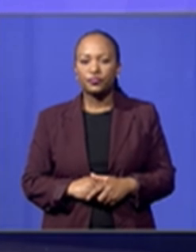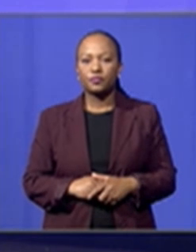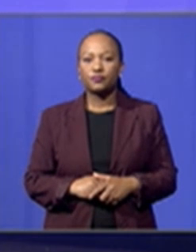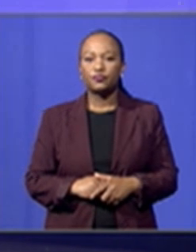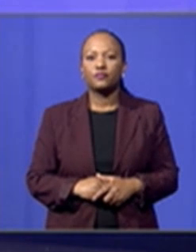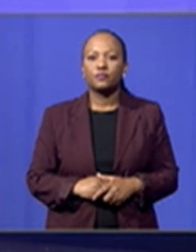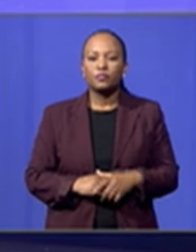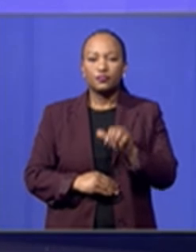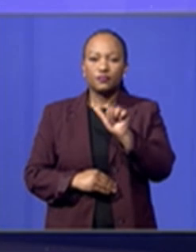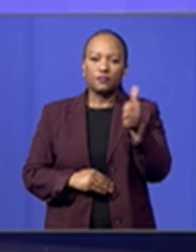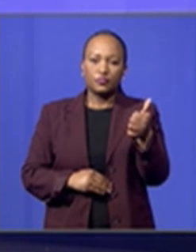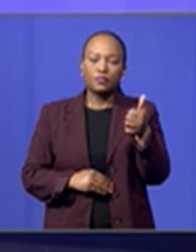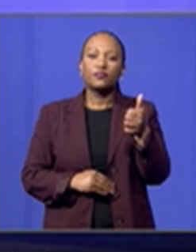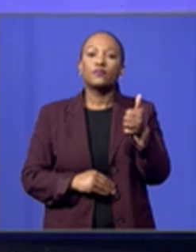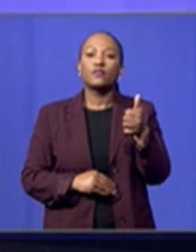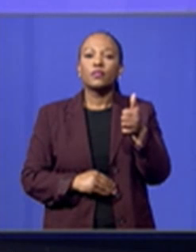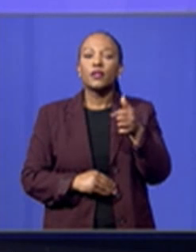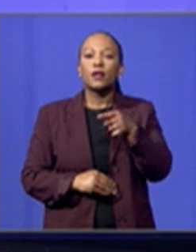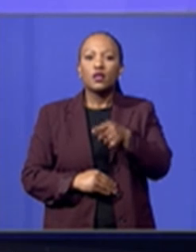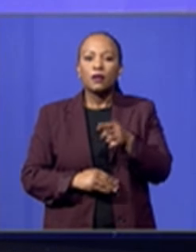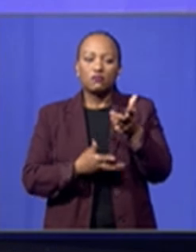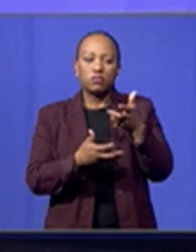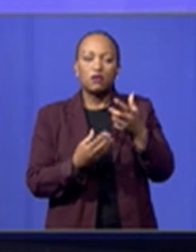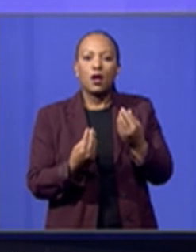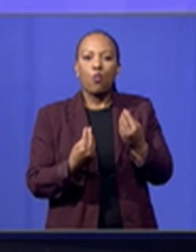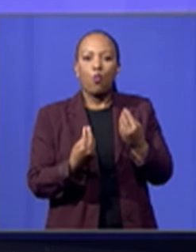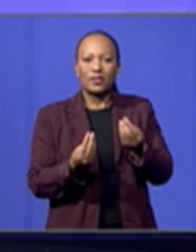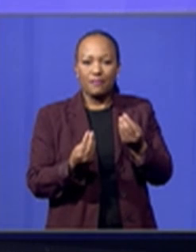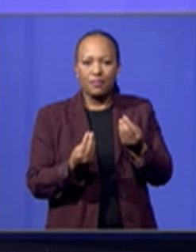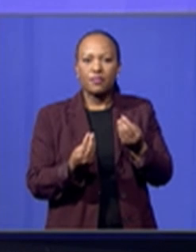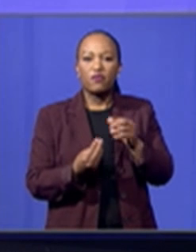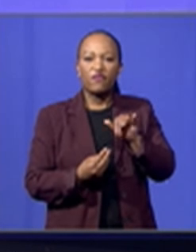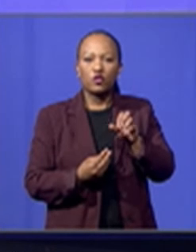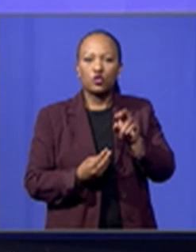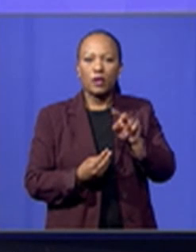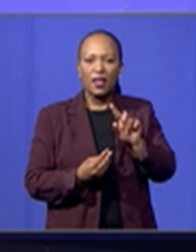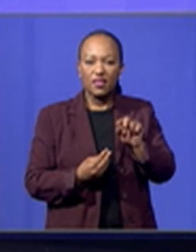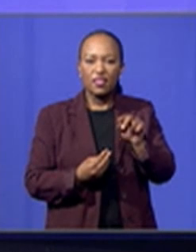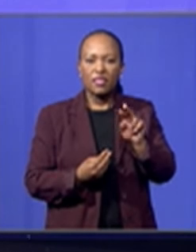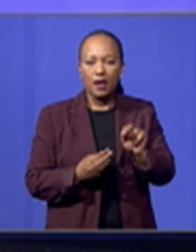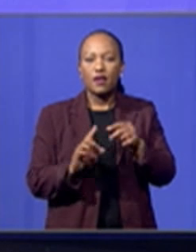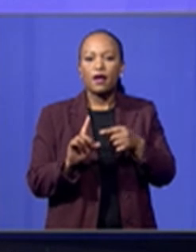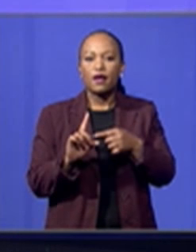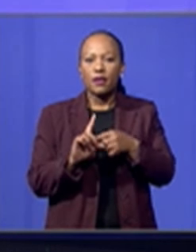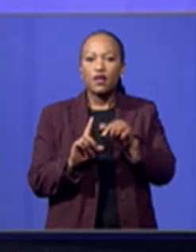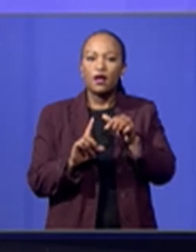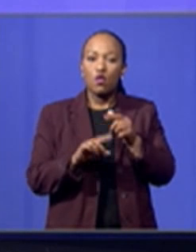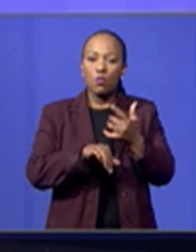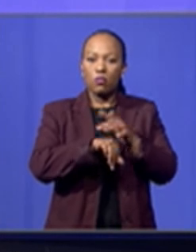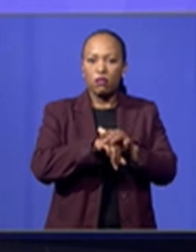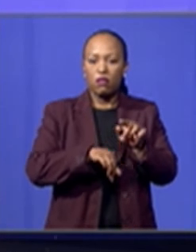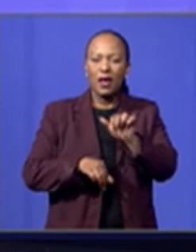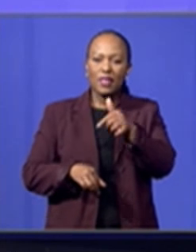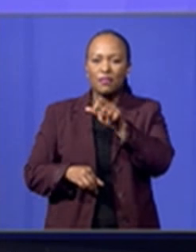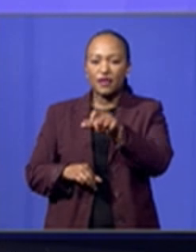Mo go tse dingwe dipuisano tsa WhatsApp tsa Moswe Jonathan Mswazi Msebe le motsamaisa molaetsa yo go belelwang gore ke ene